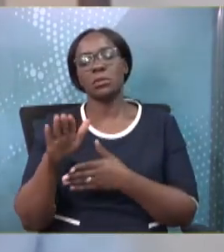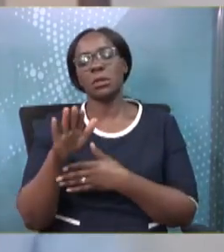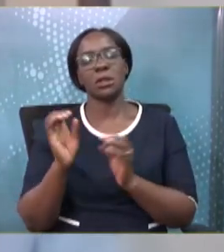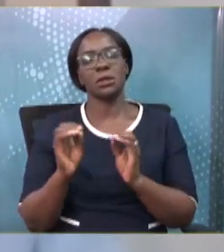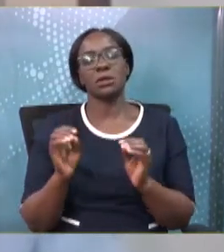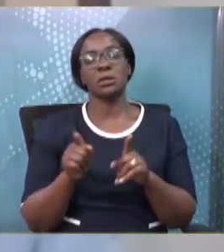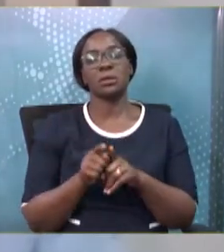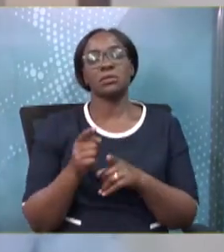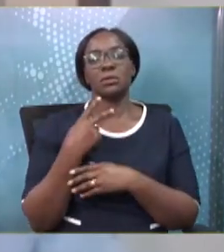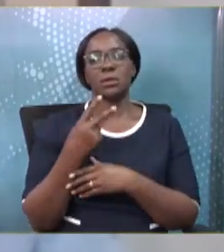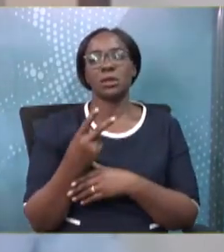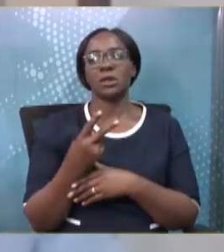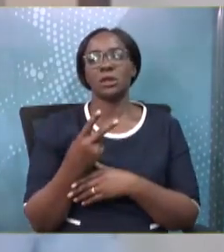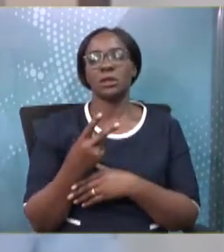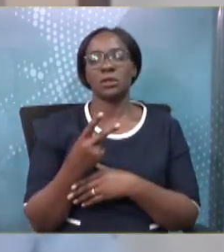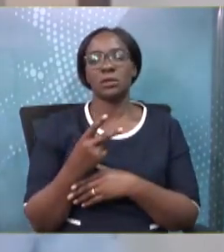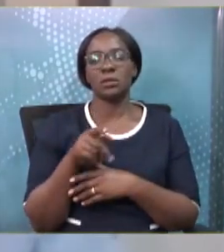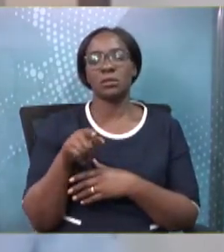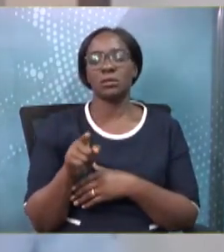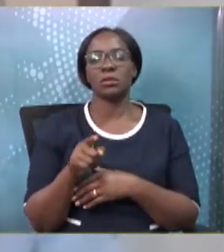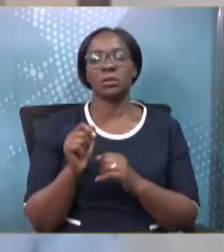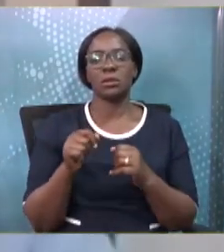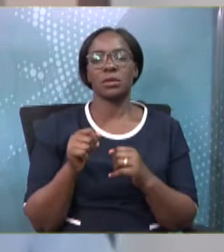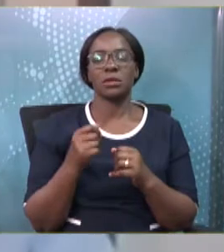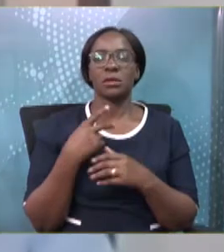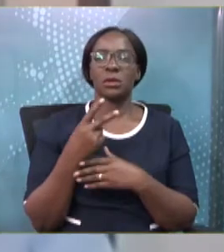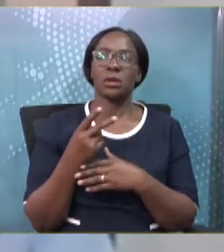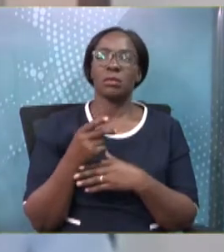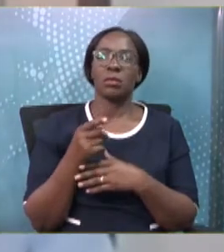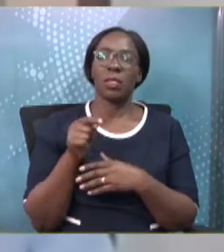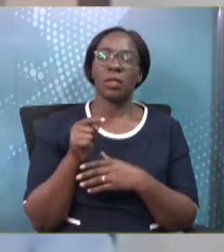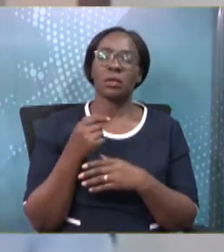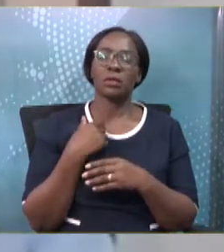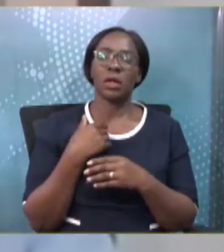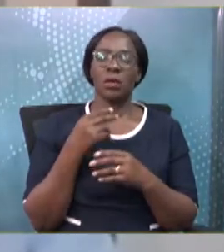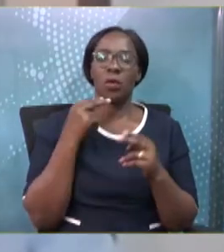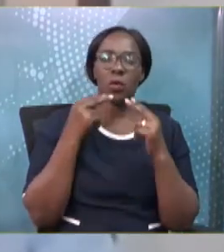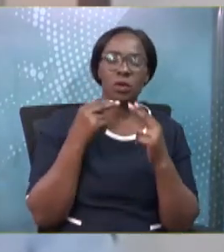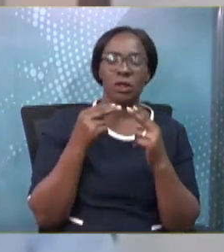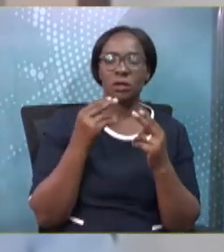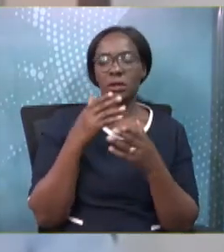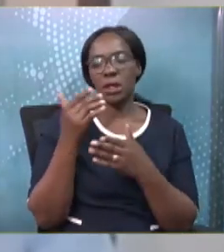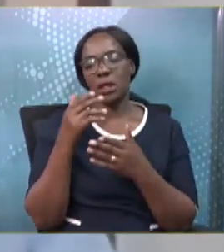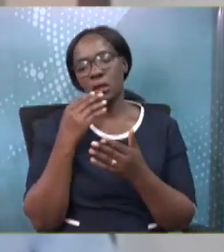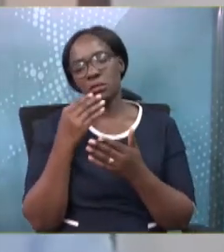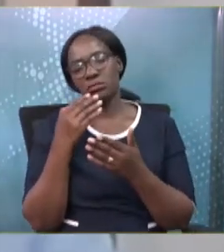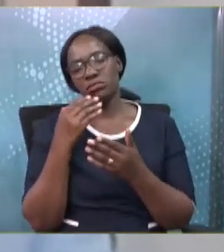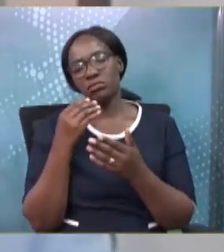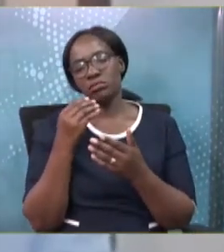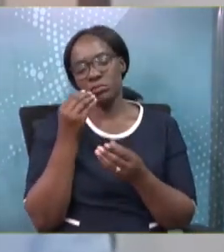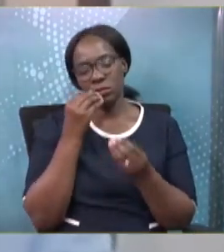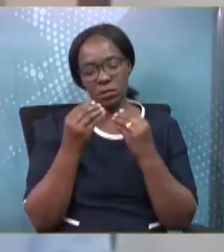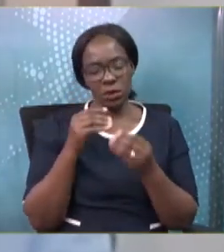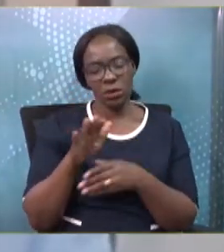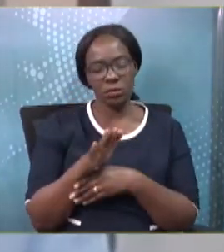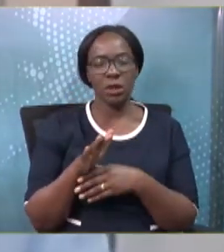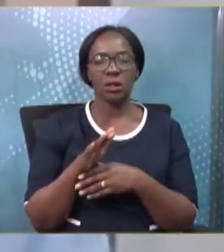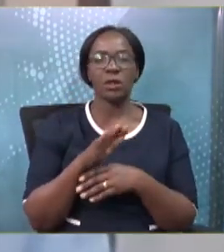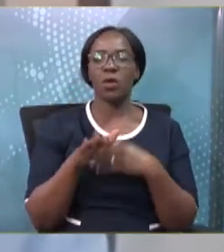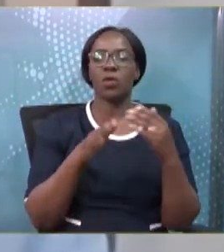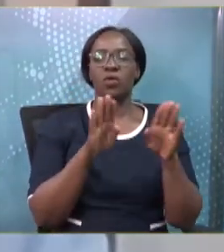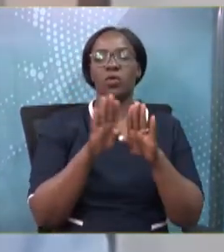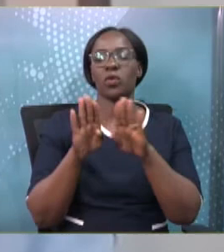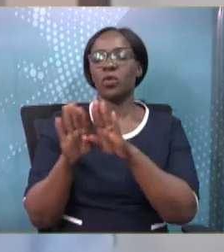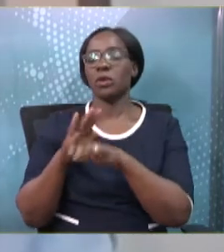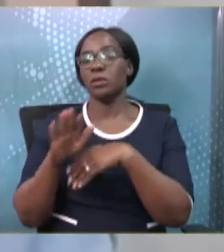seen industry being affected by this, where you have restaurants and hotels closing down, and all of these businesses are